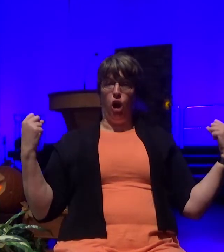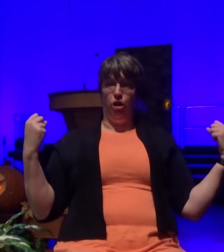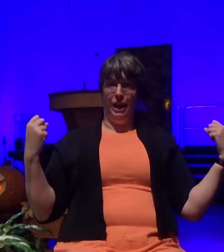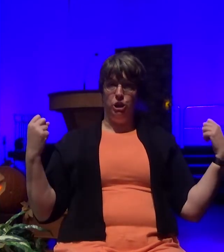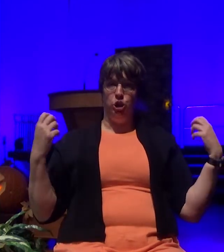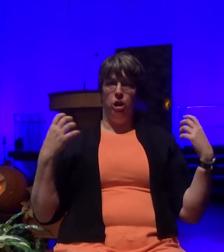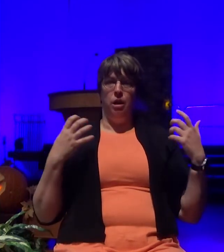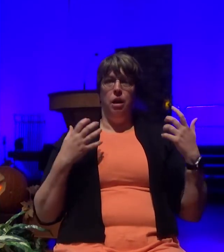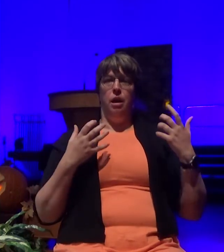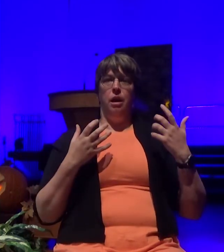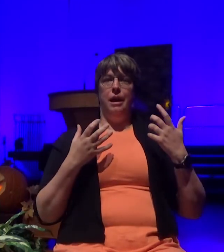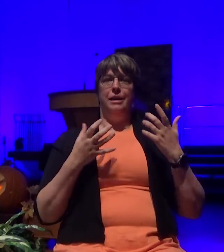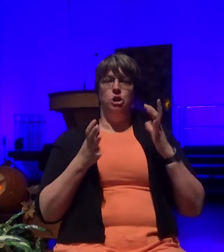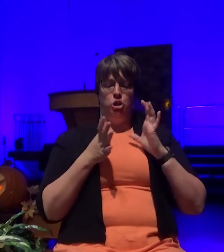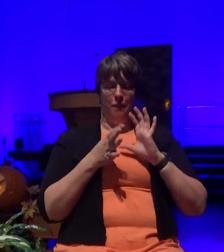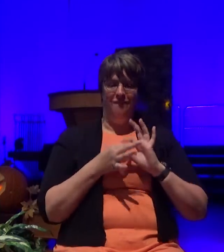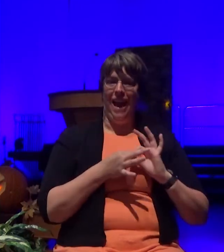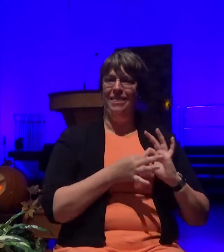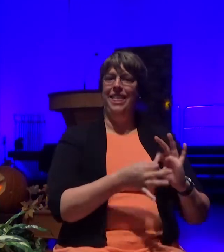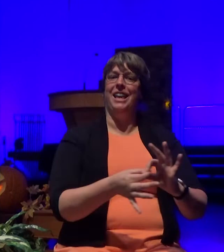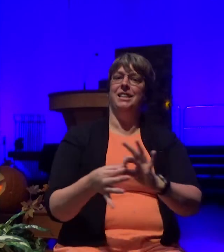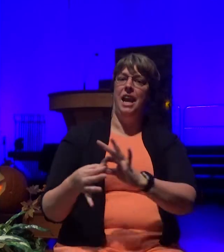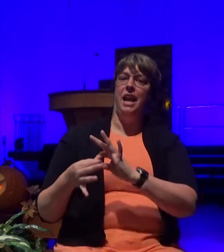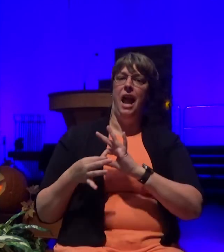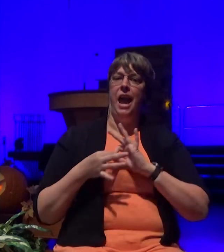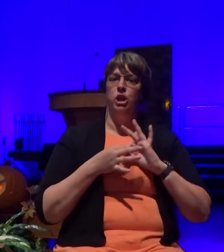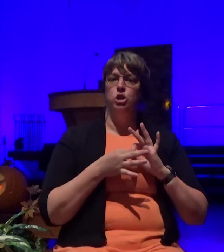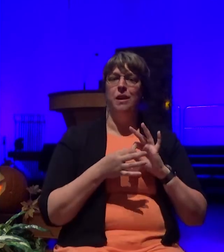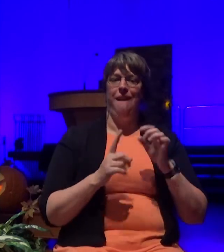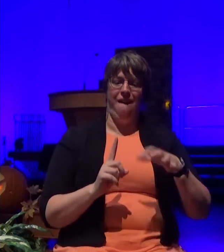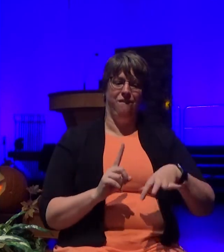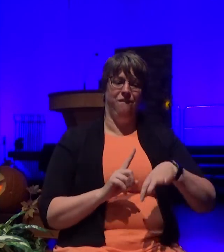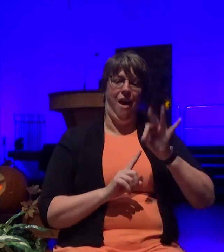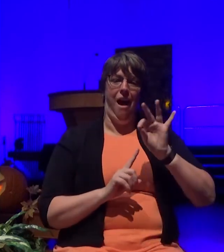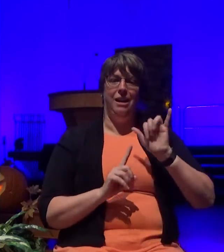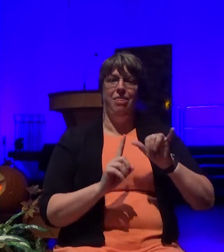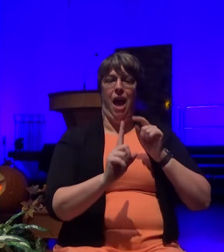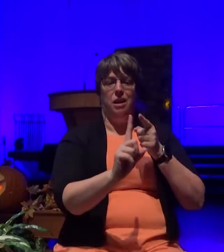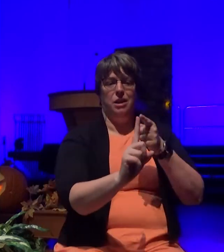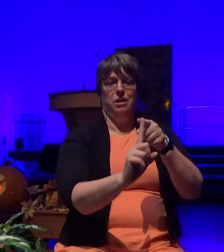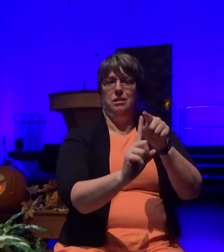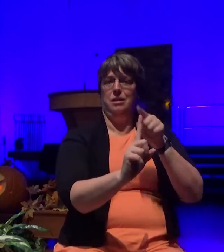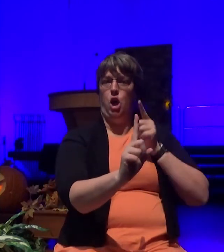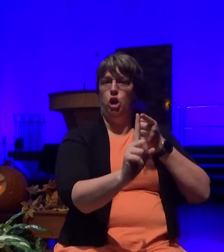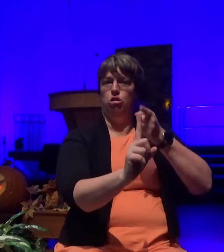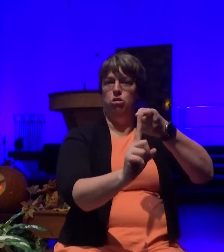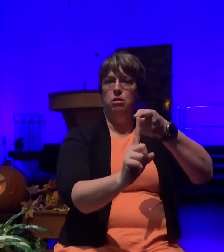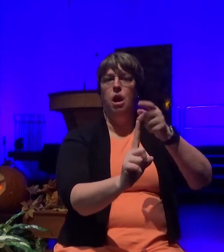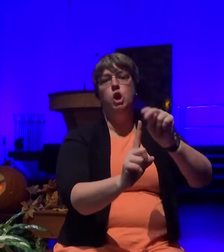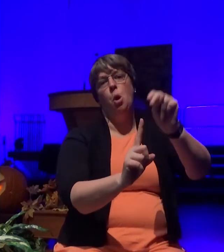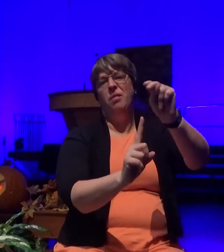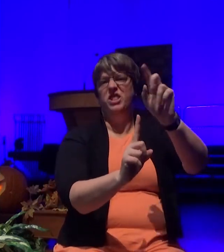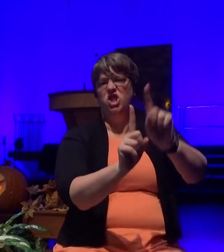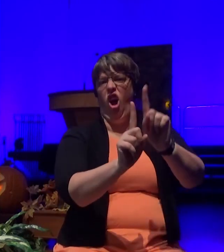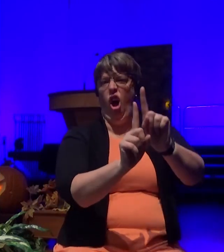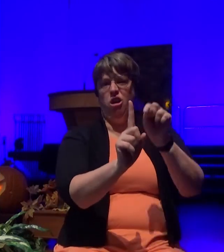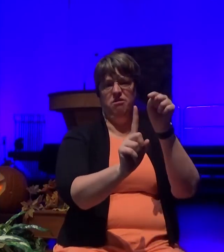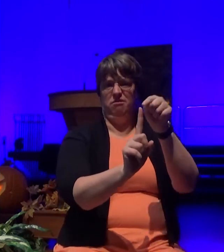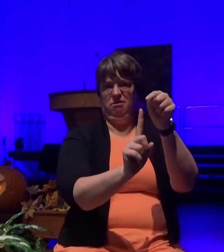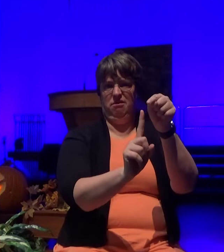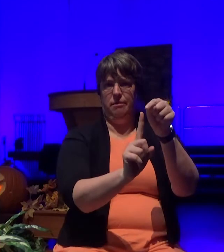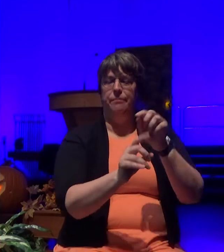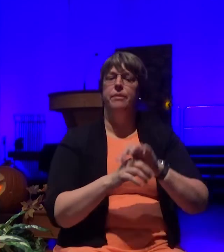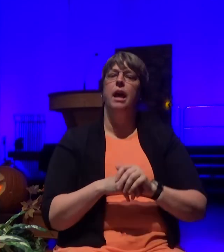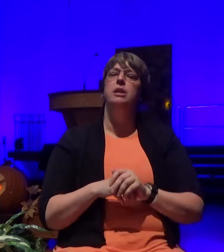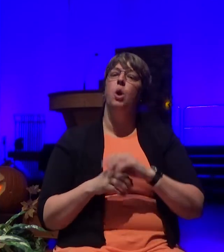is and find the true north of my own uniqueness to express in the world. As singer-songwriter Karen Drucker